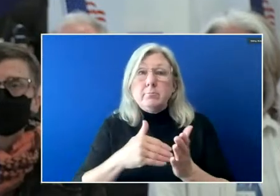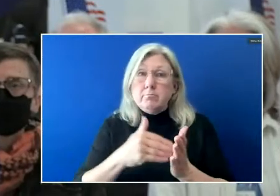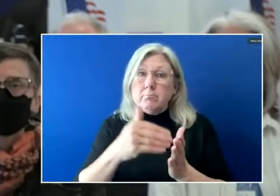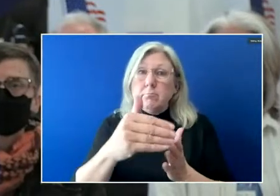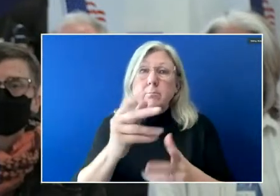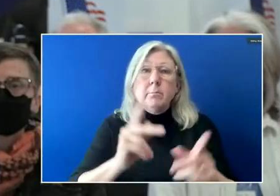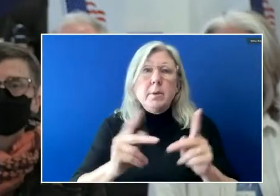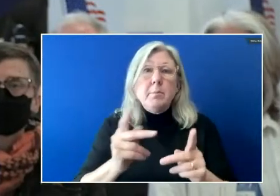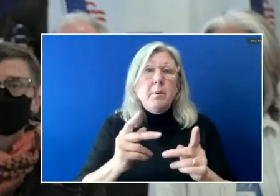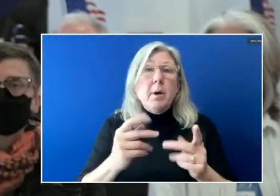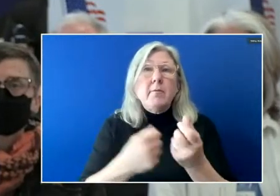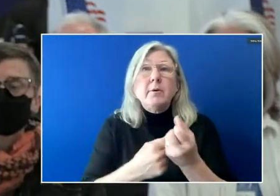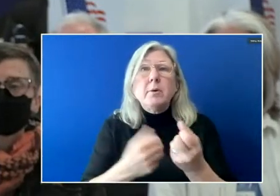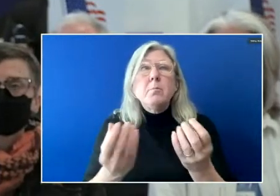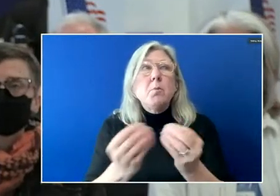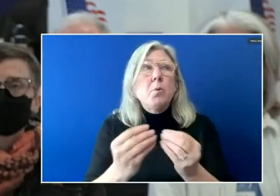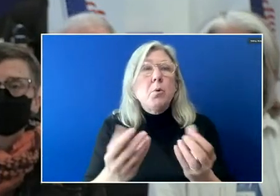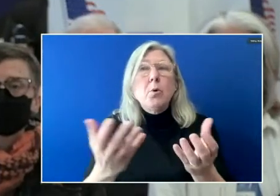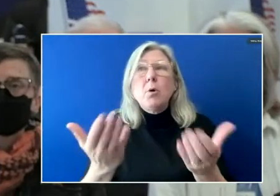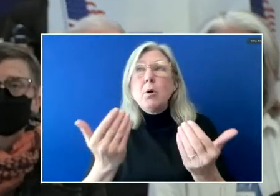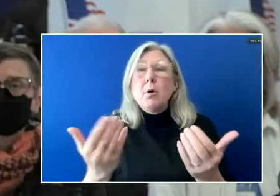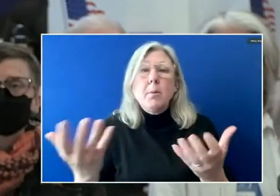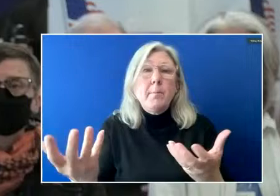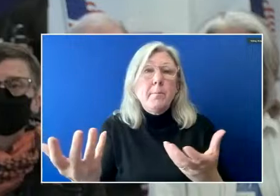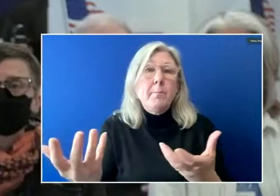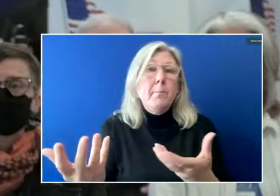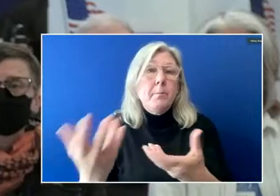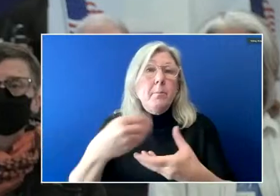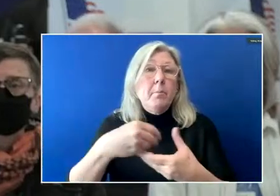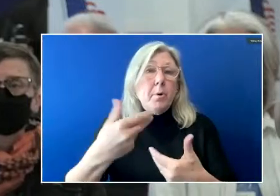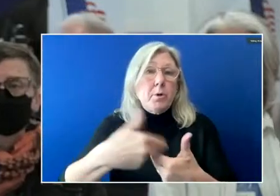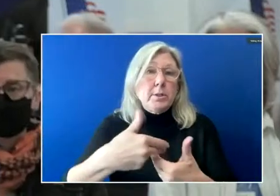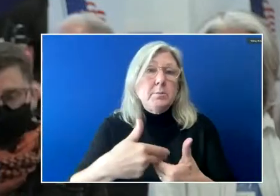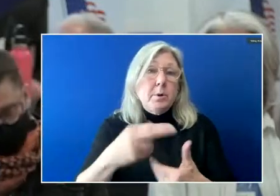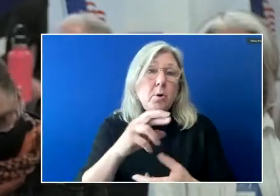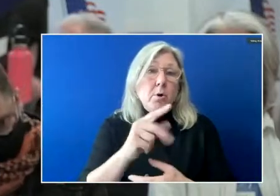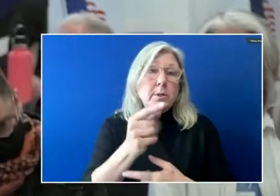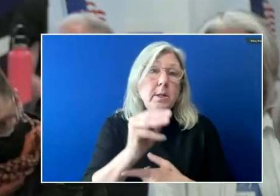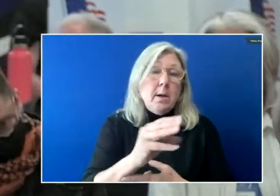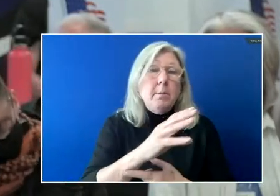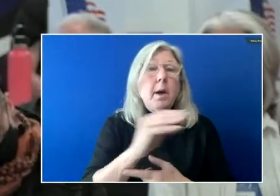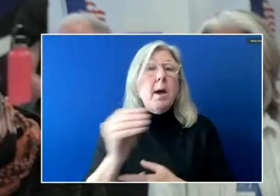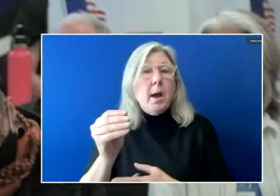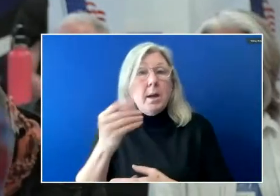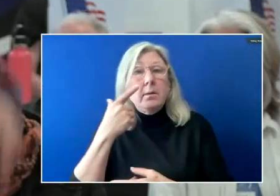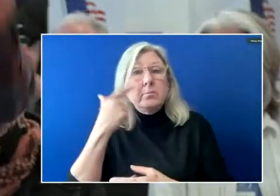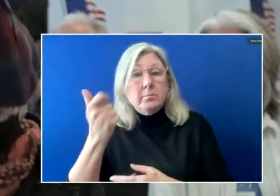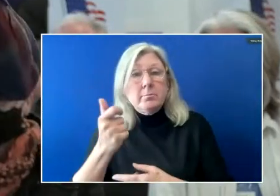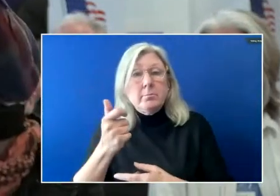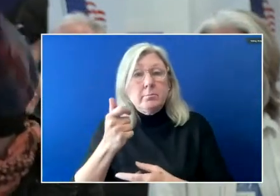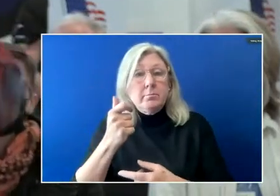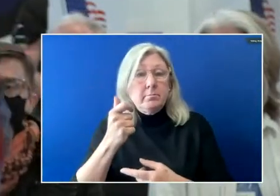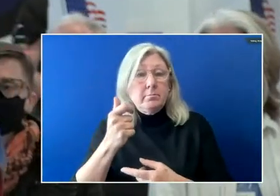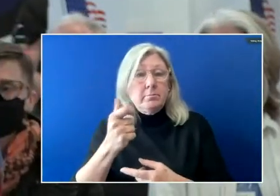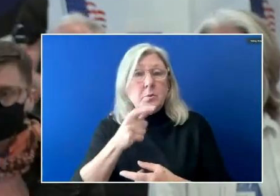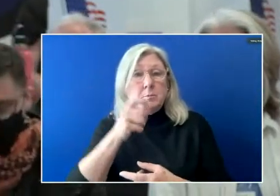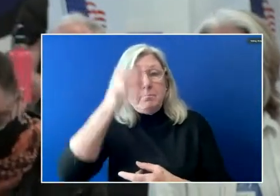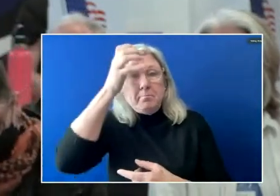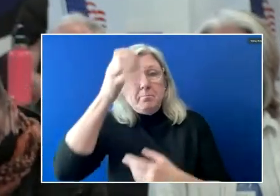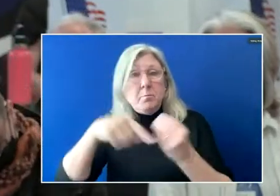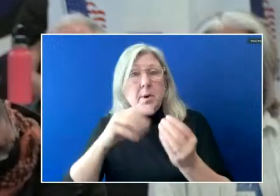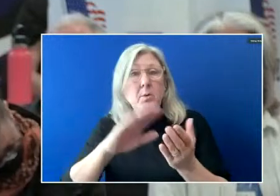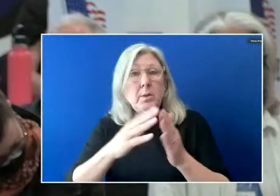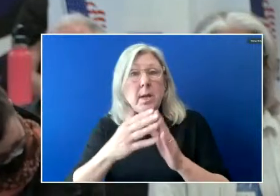participation in RTM and whereas Scholars of the subject of town meeting state that attendance is